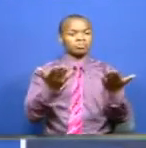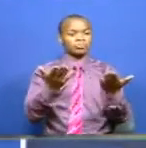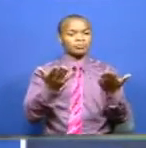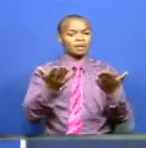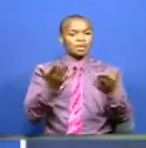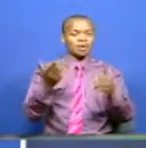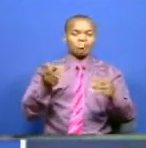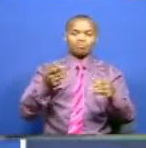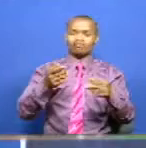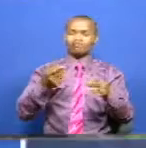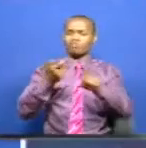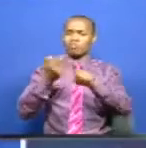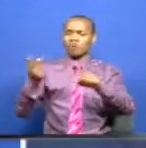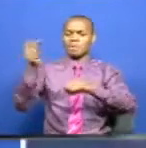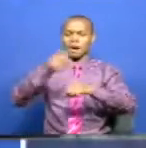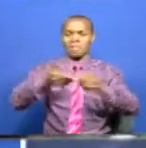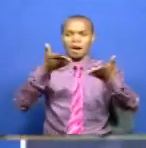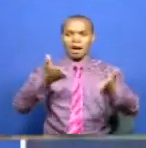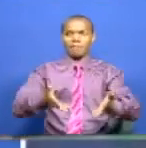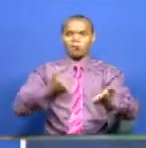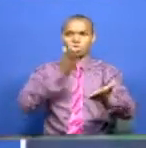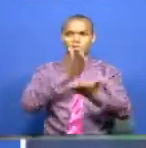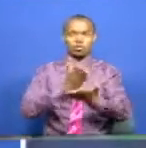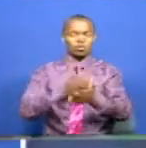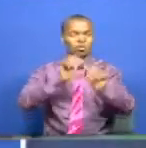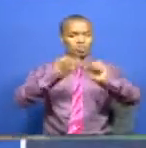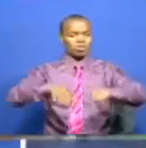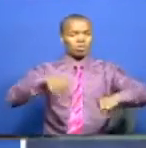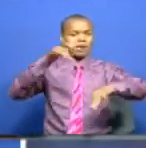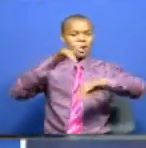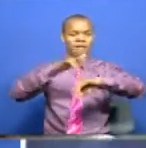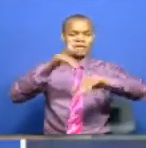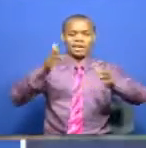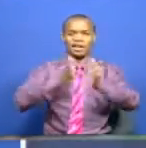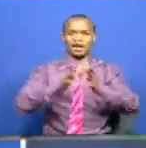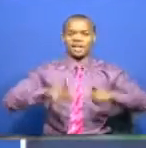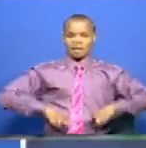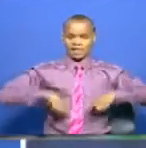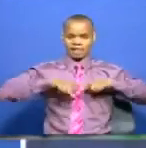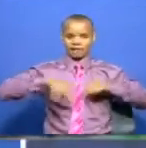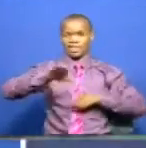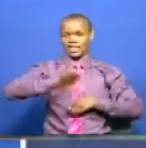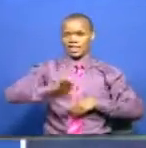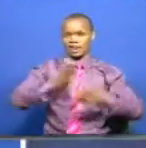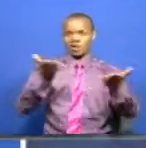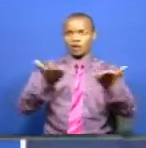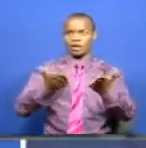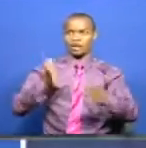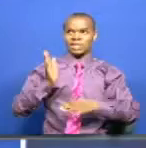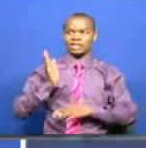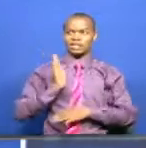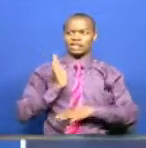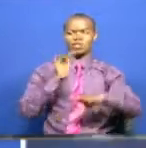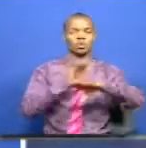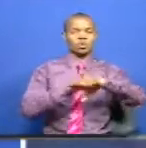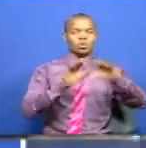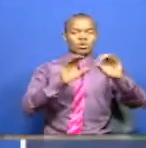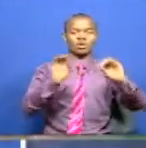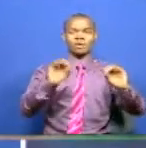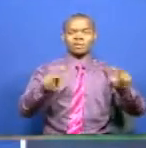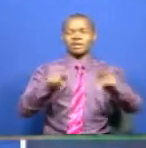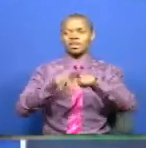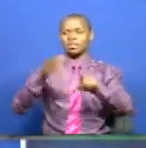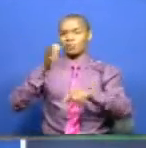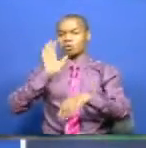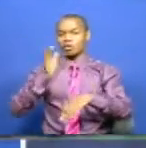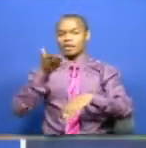come here and be passing through the mud, living in a place where security is not good or water